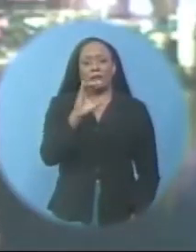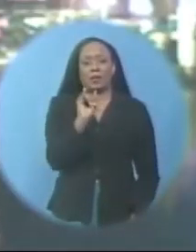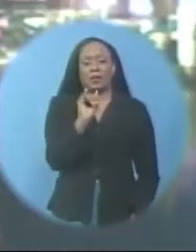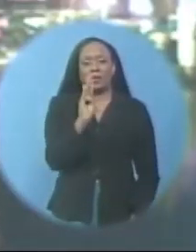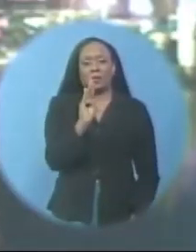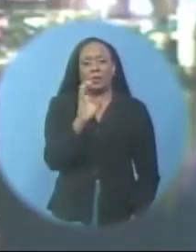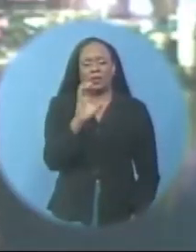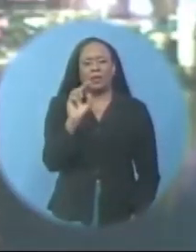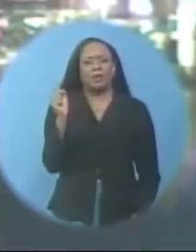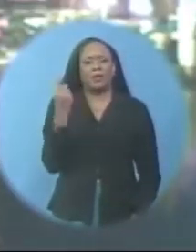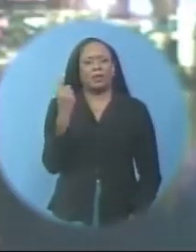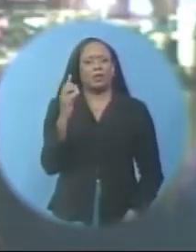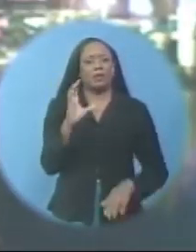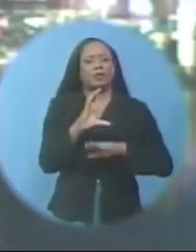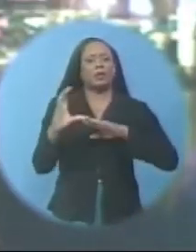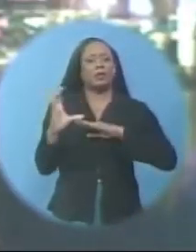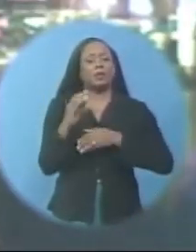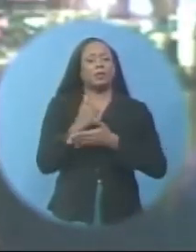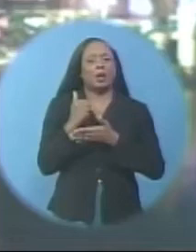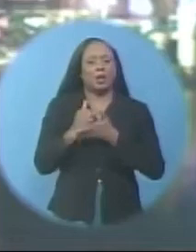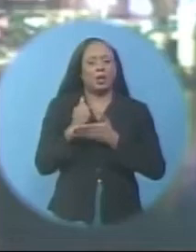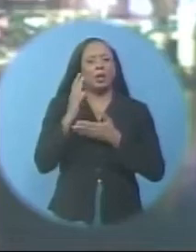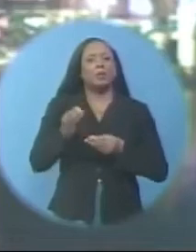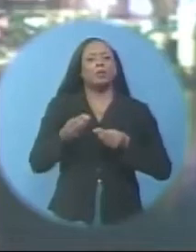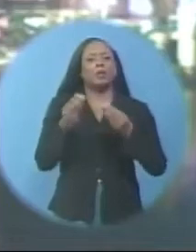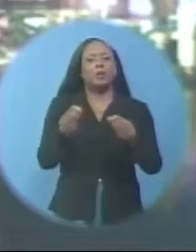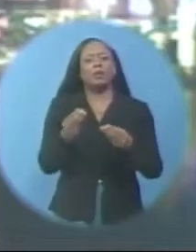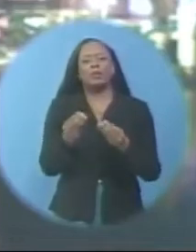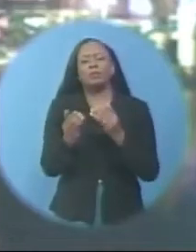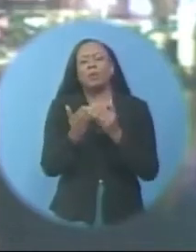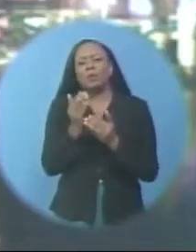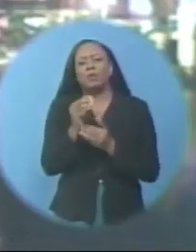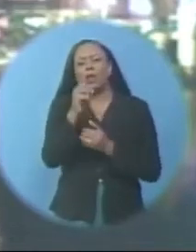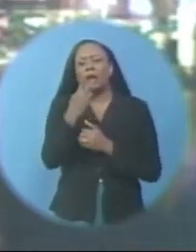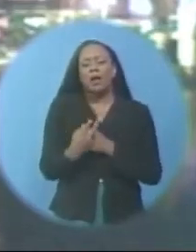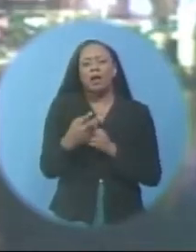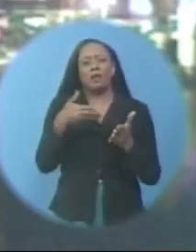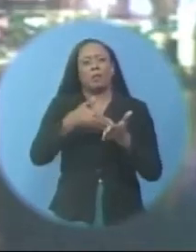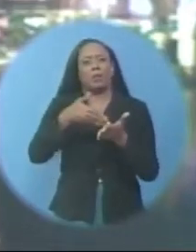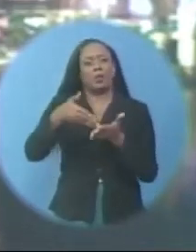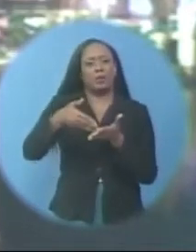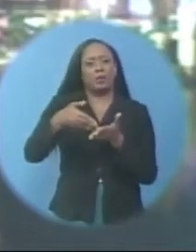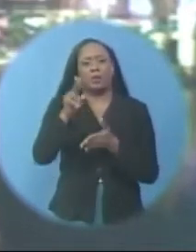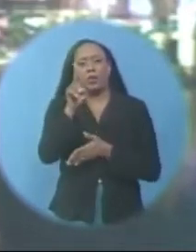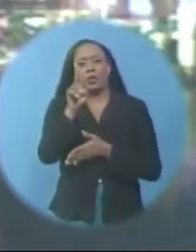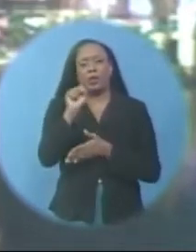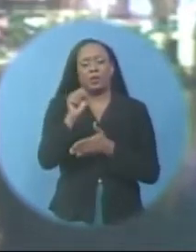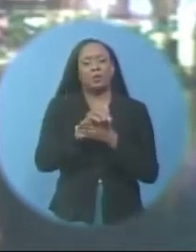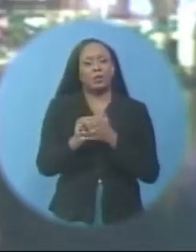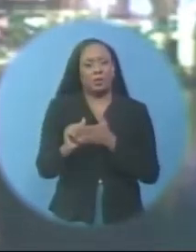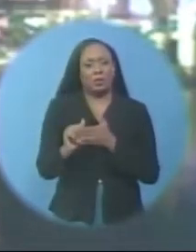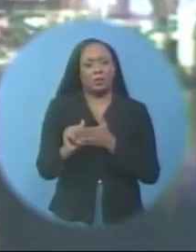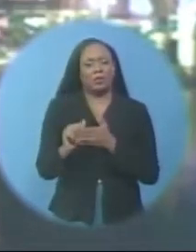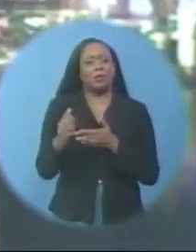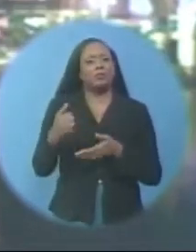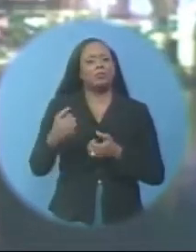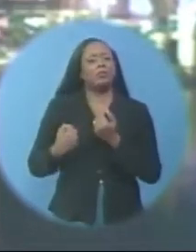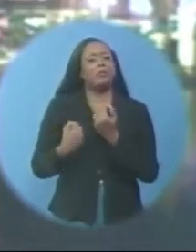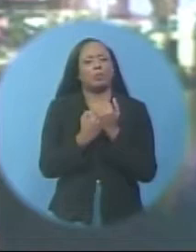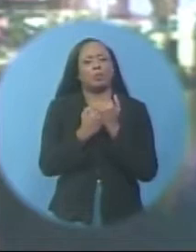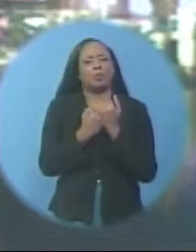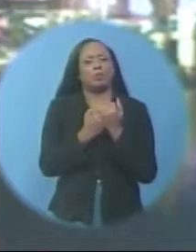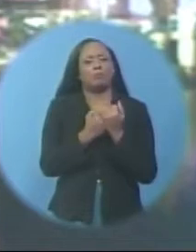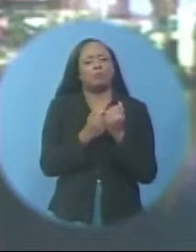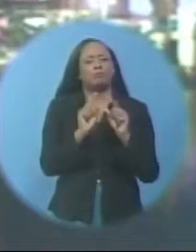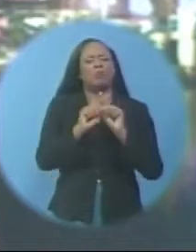CIBC First Caribbean is donating close to $500,000 to support organizations providing